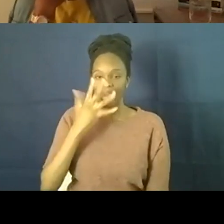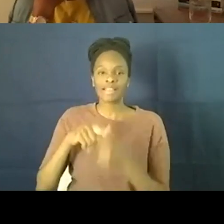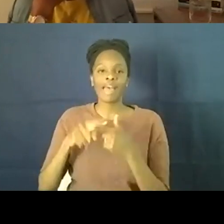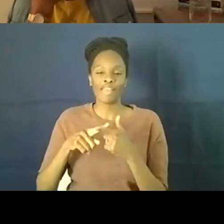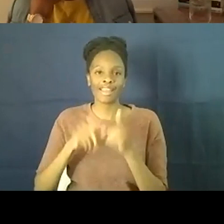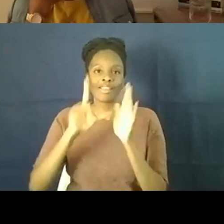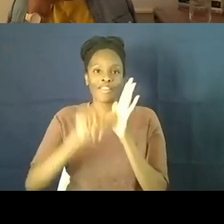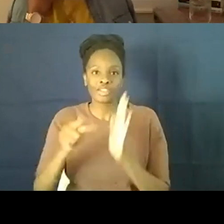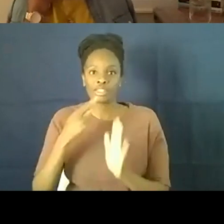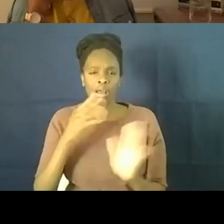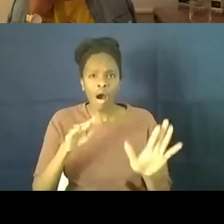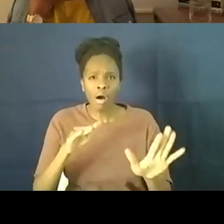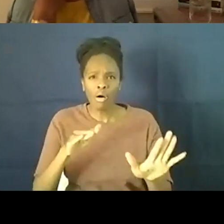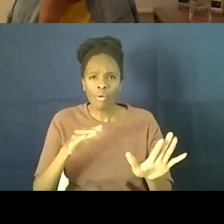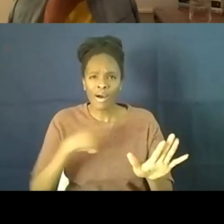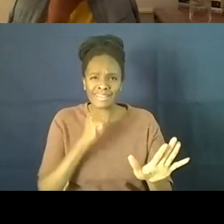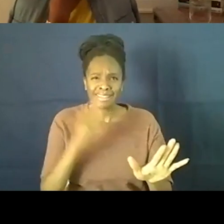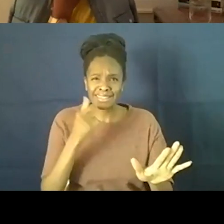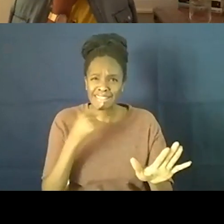like, oh, did I not say you're okay?